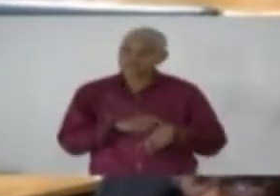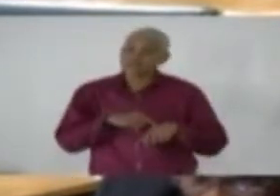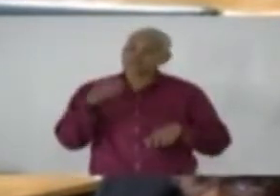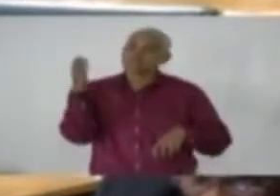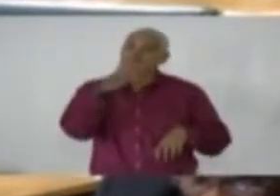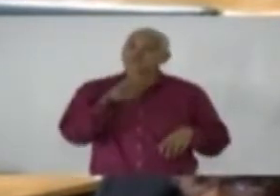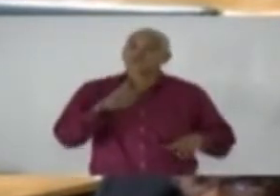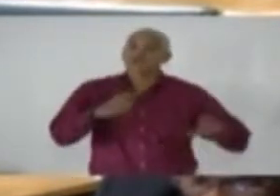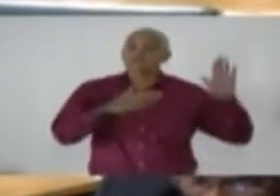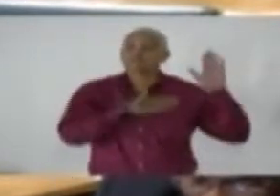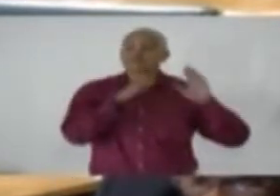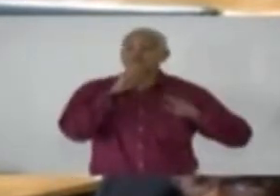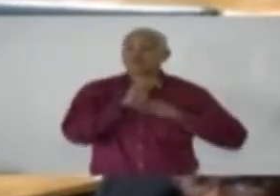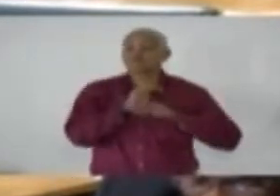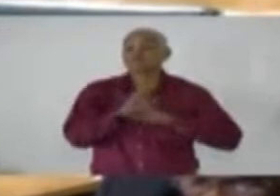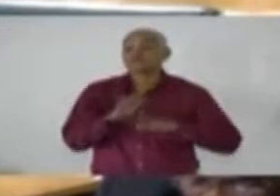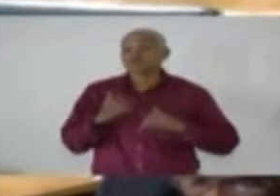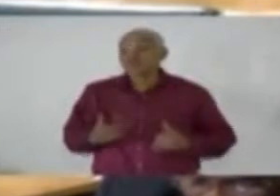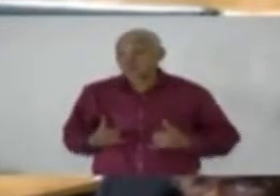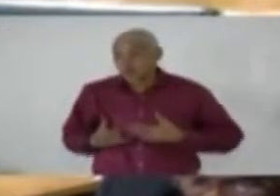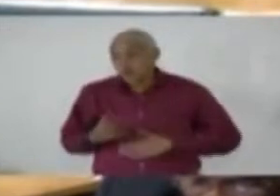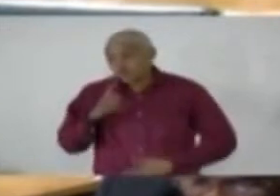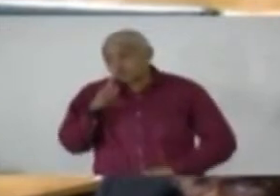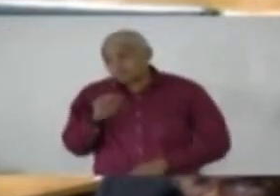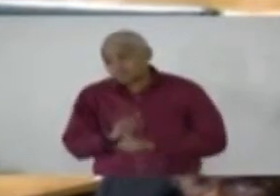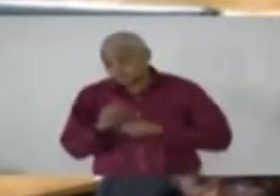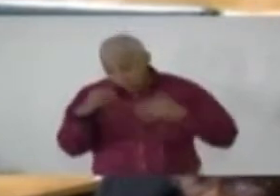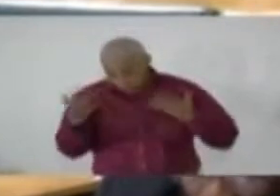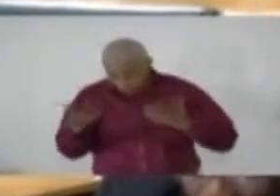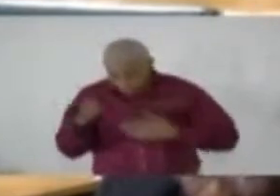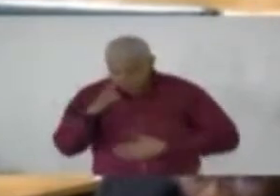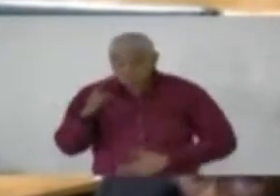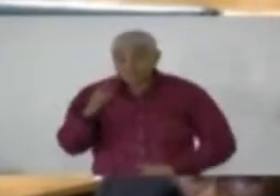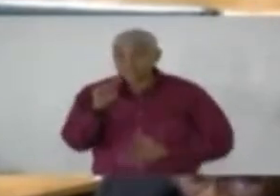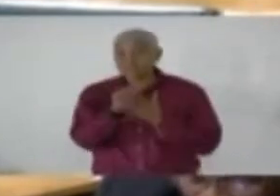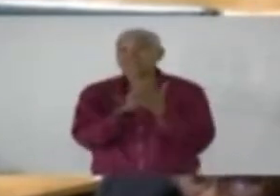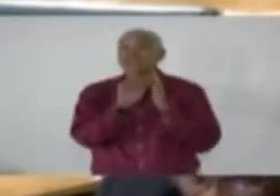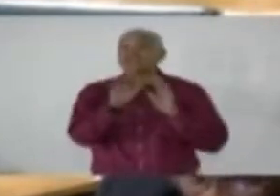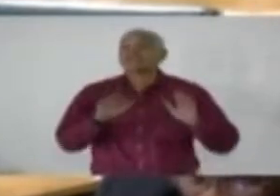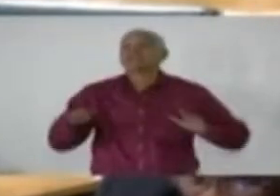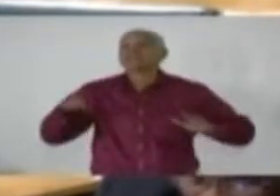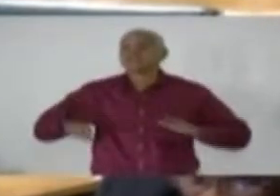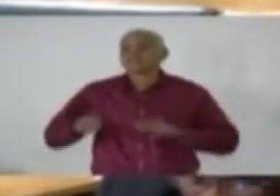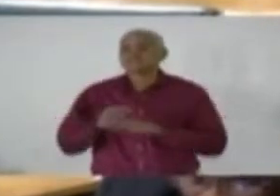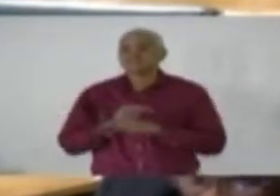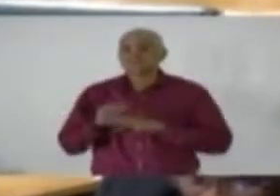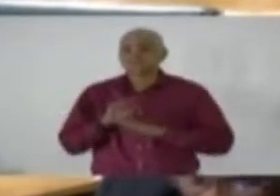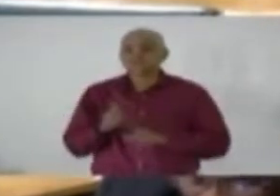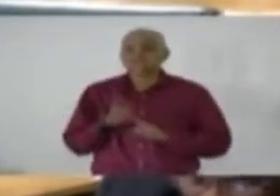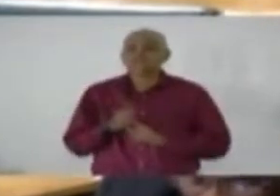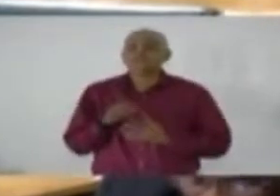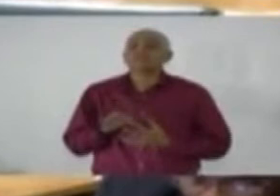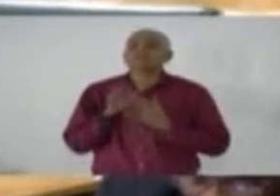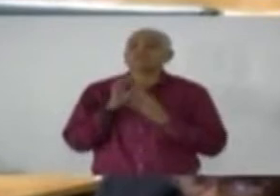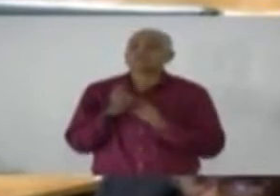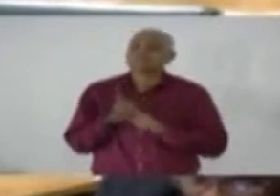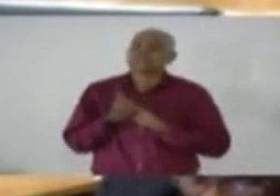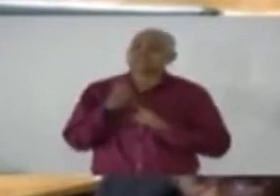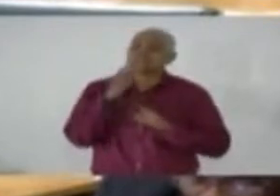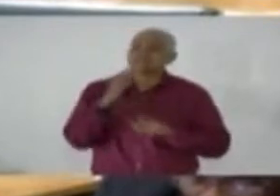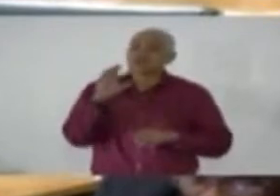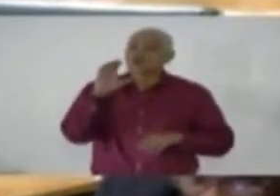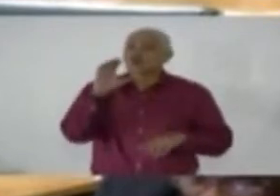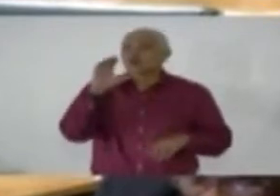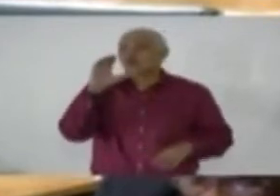pledge as Minister, Mr. President, to ensure that the agencies of this ministry, especially the Consumer